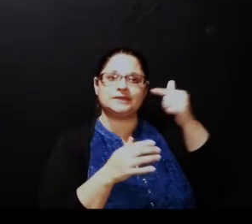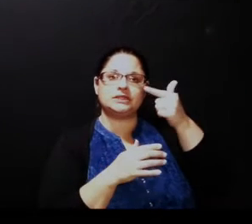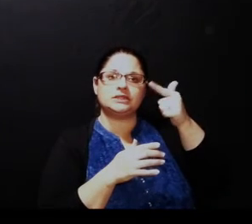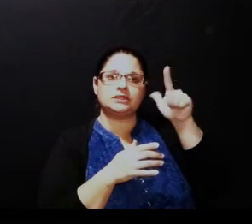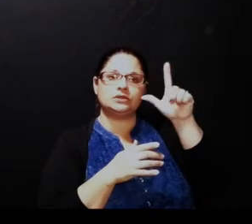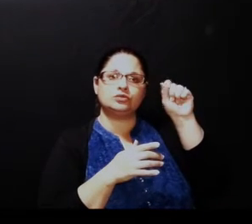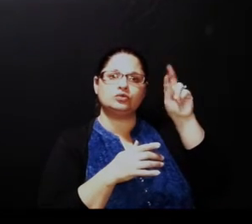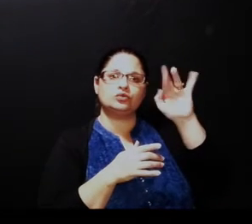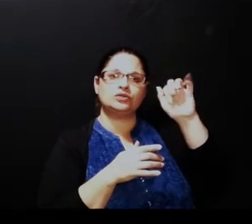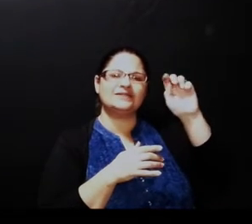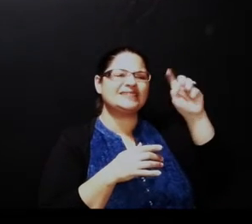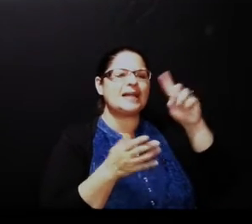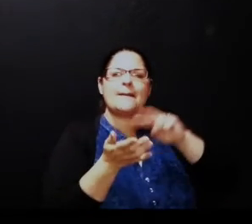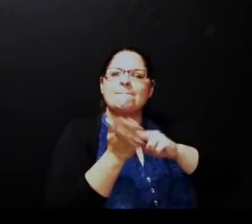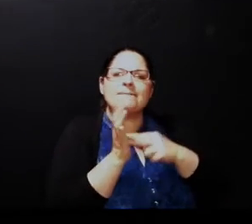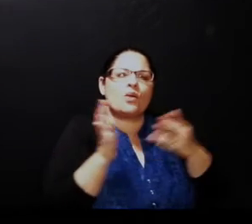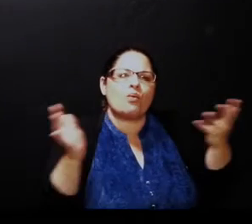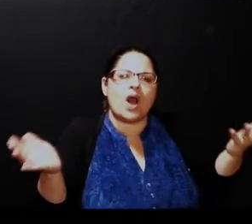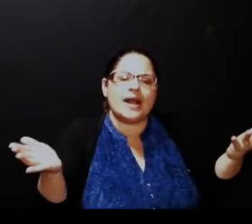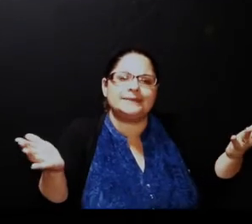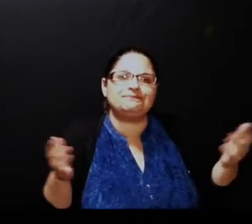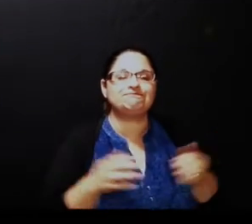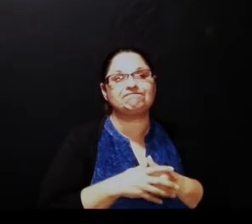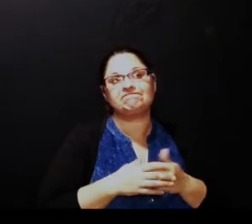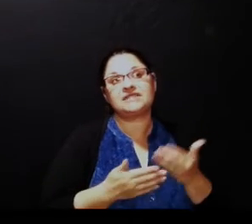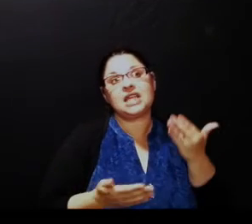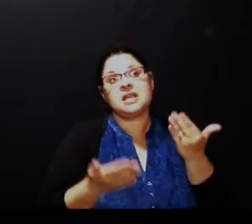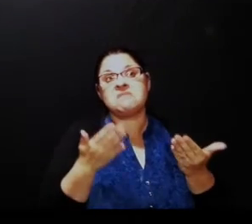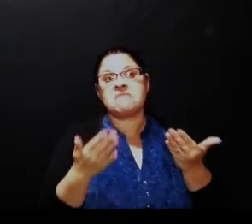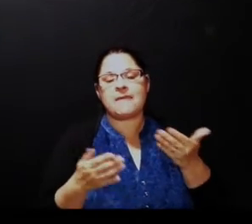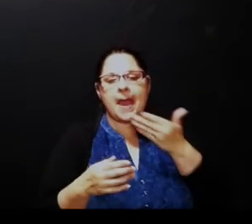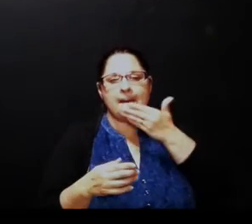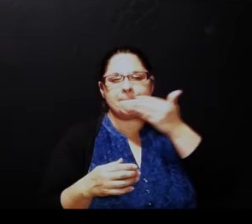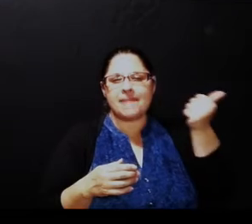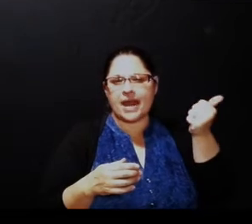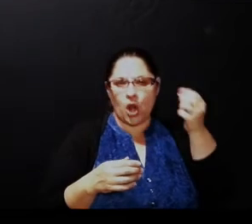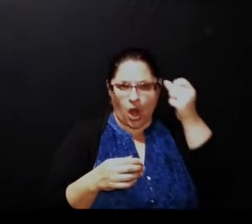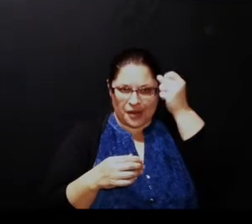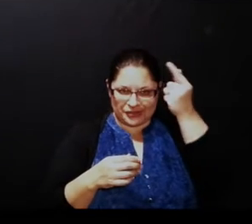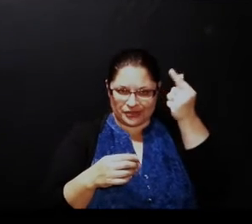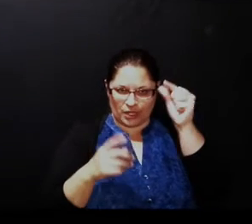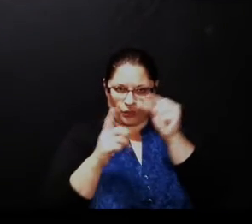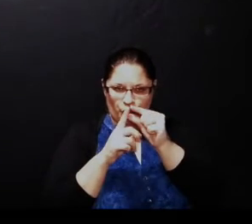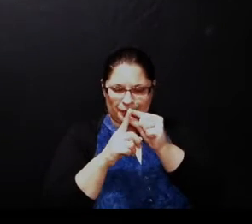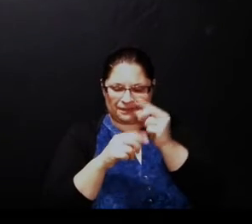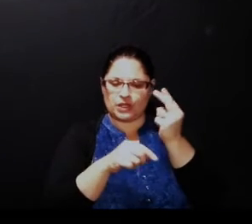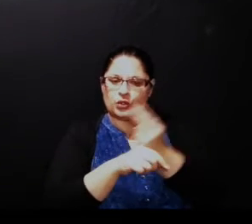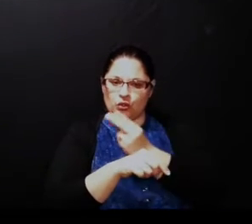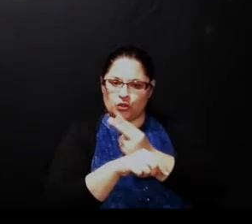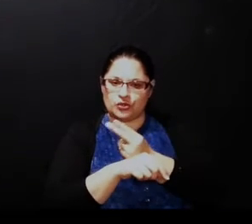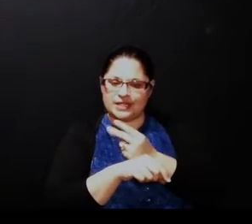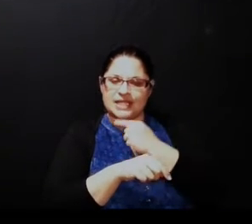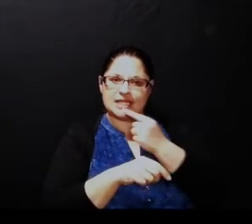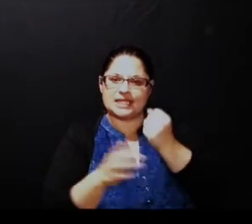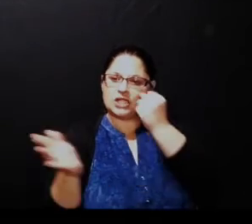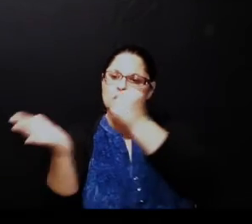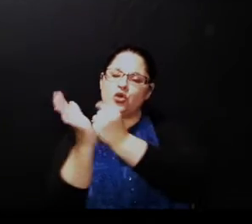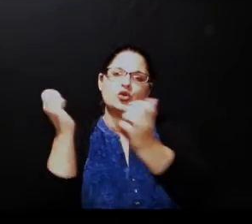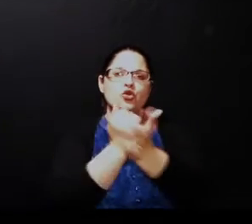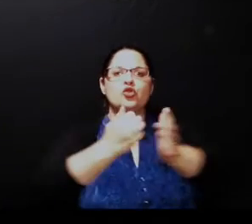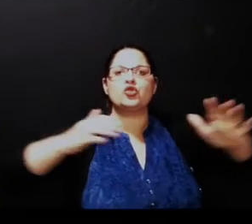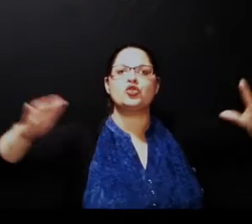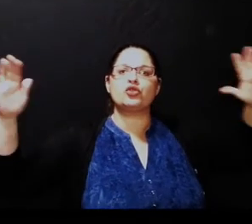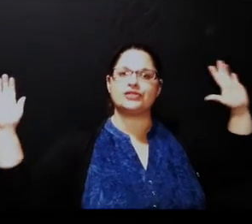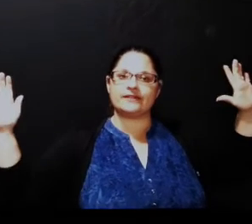be crucified. The hour is come that I'm going to be crucified. The cross was before